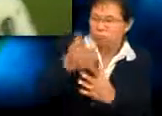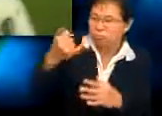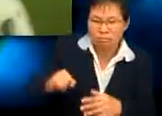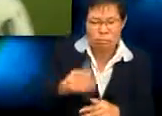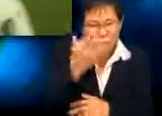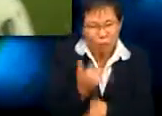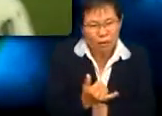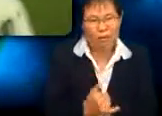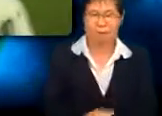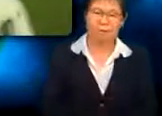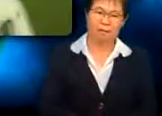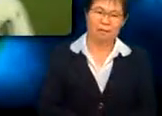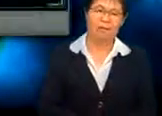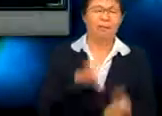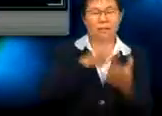simple.